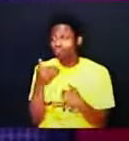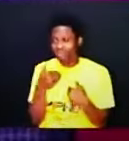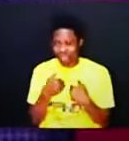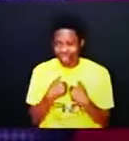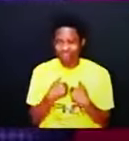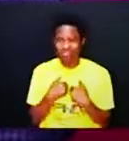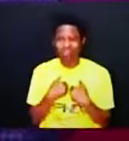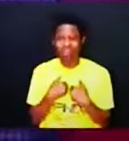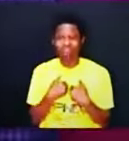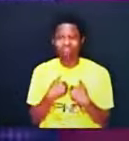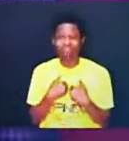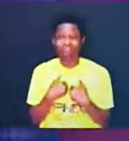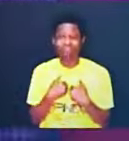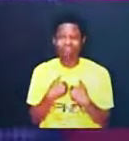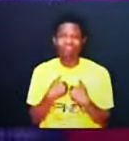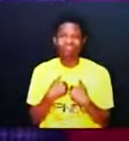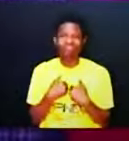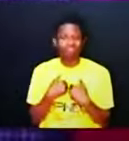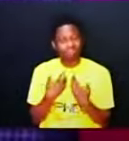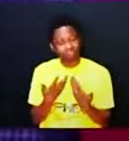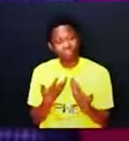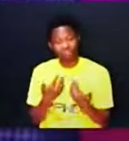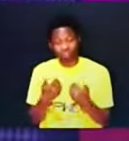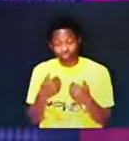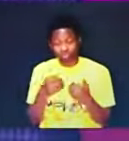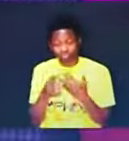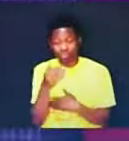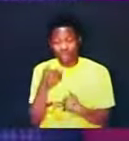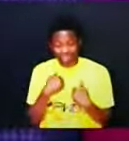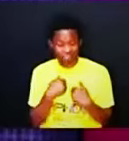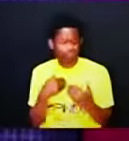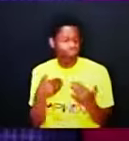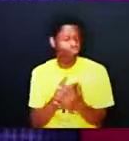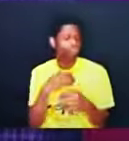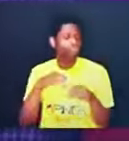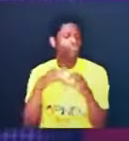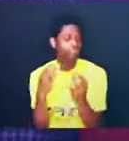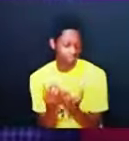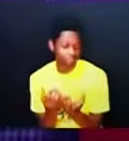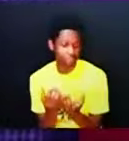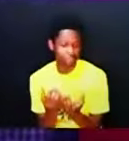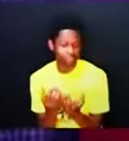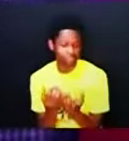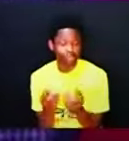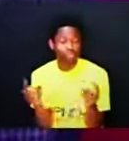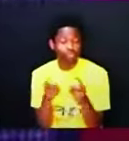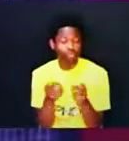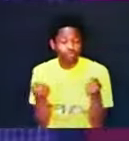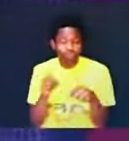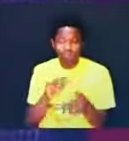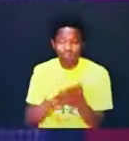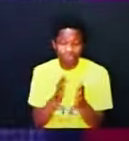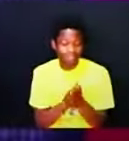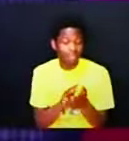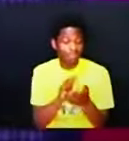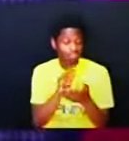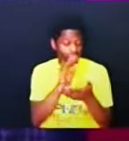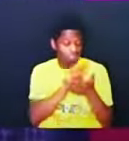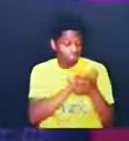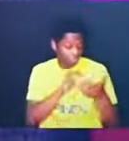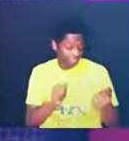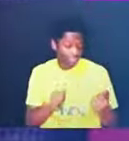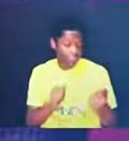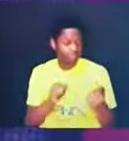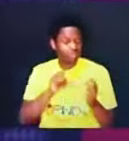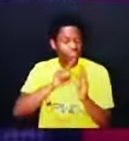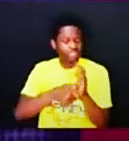creations. It doesn't matter where you come from. Once you believe, we now replace Israel. Into onyankopon nyane nkro fofofra emfan